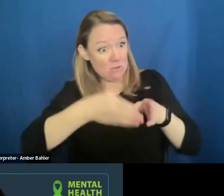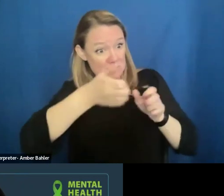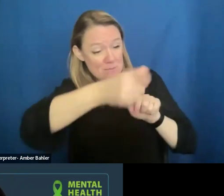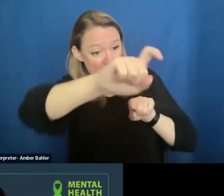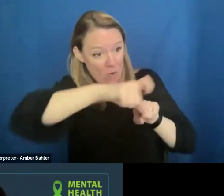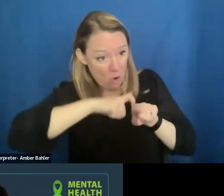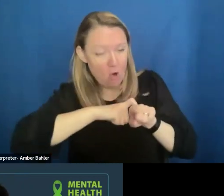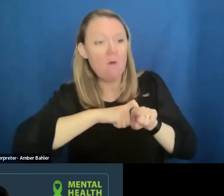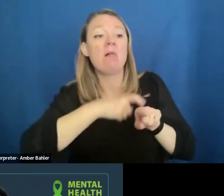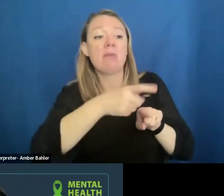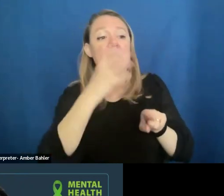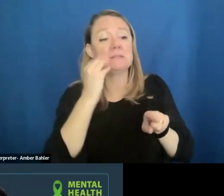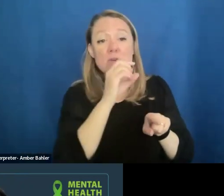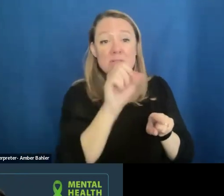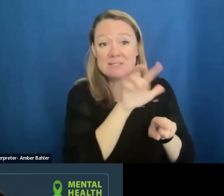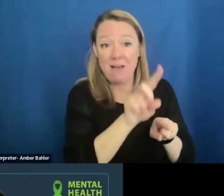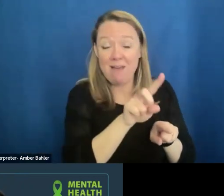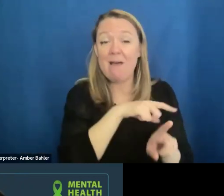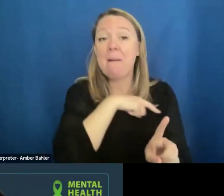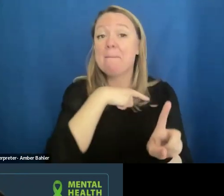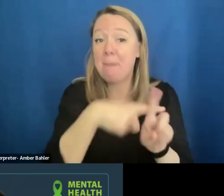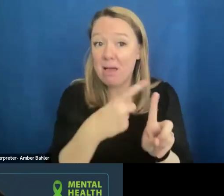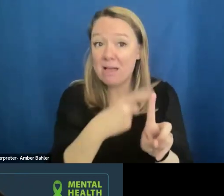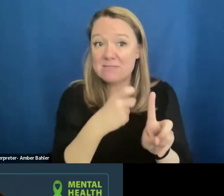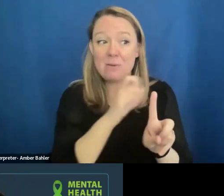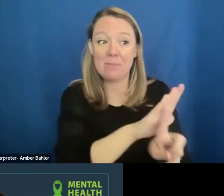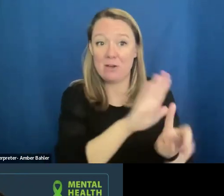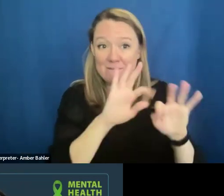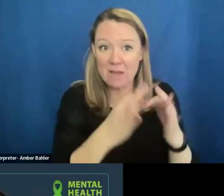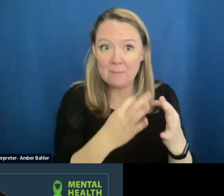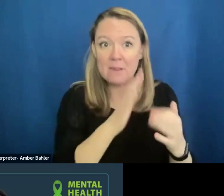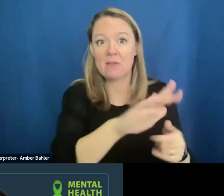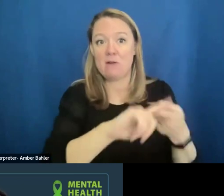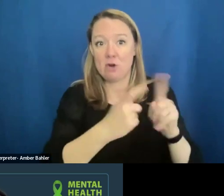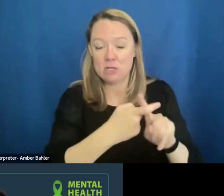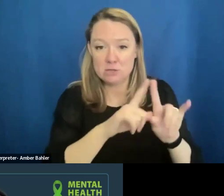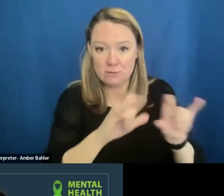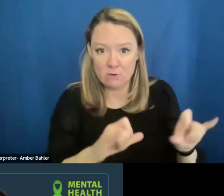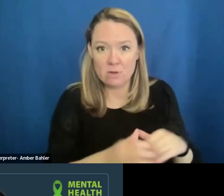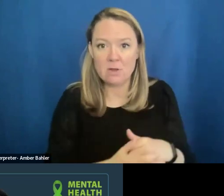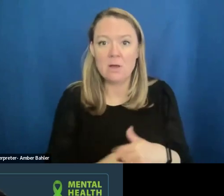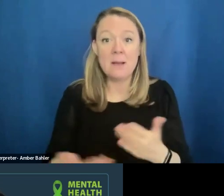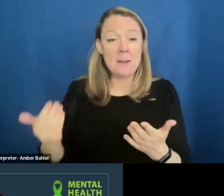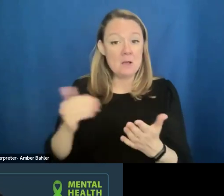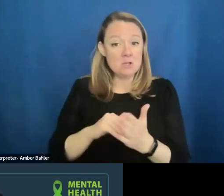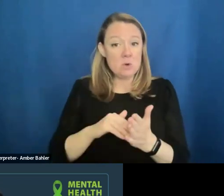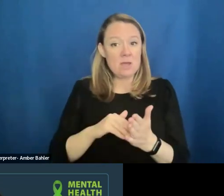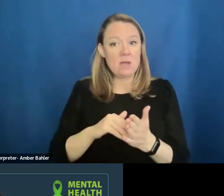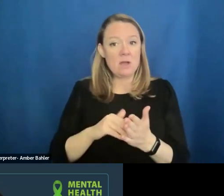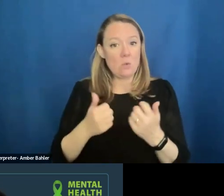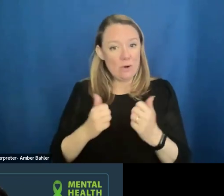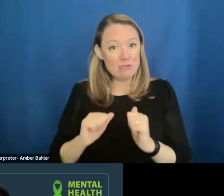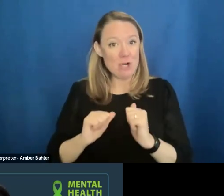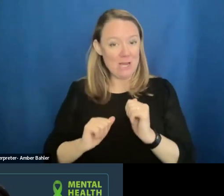from family and friends, loved ones. And so we as a system we're trying to build a system that